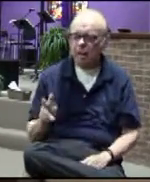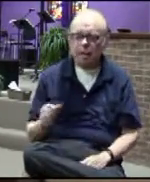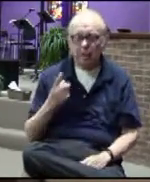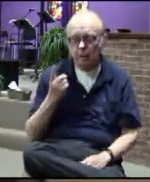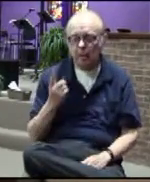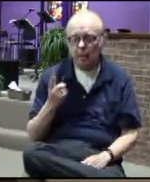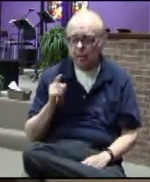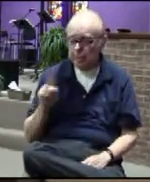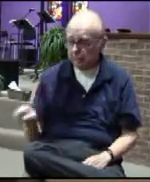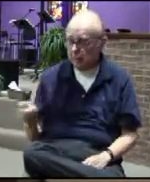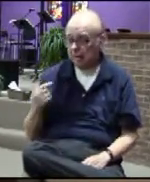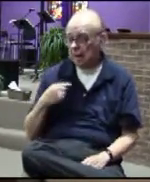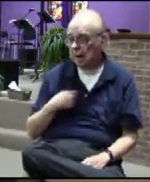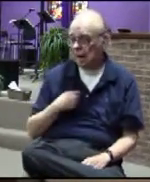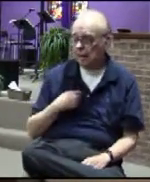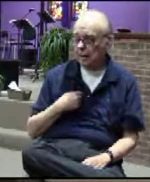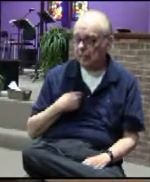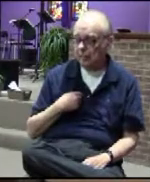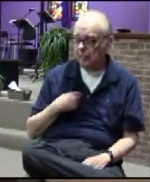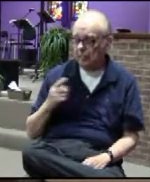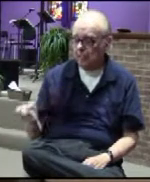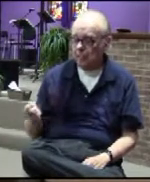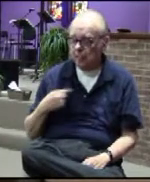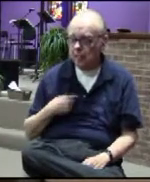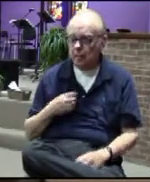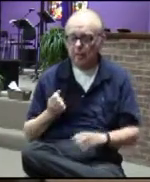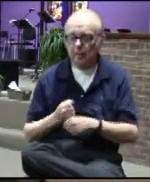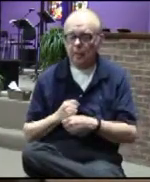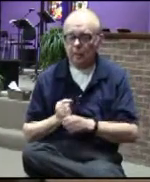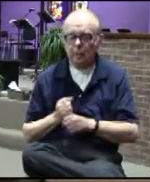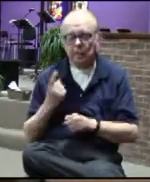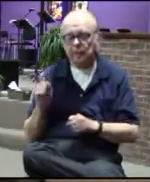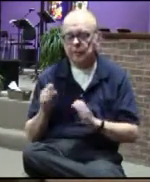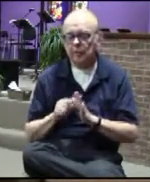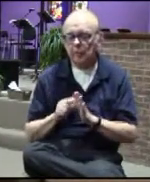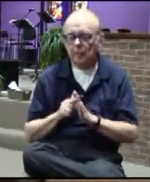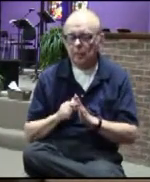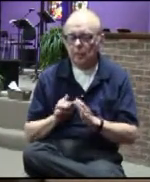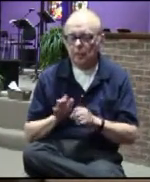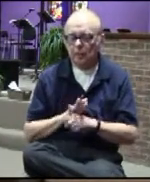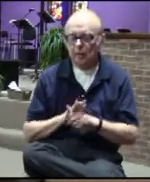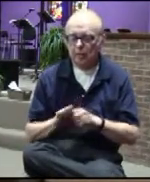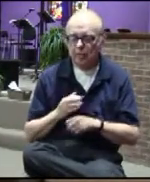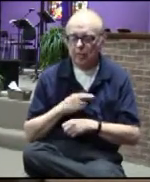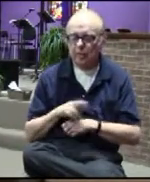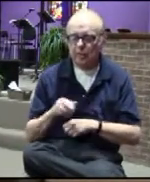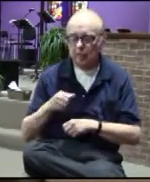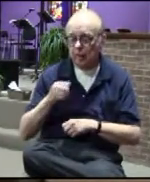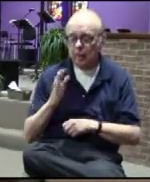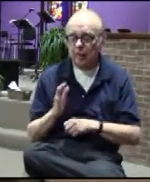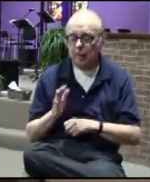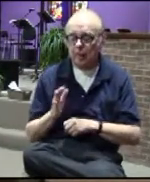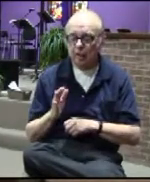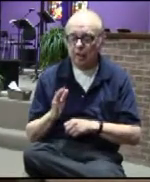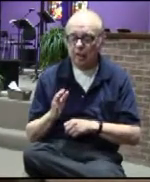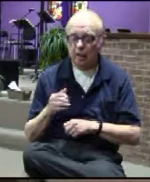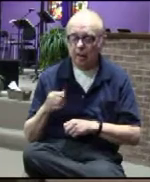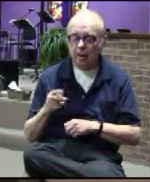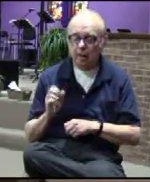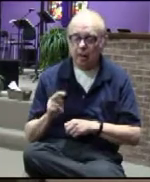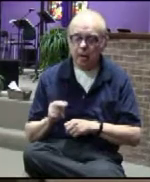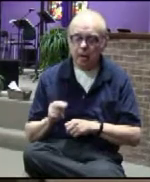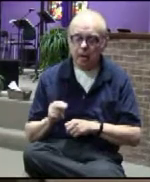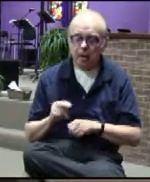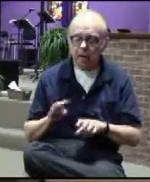understand you and I you and I were made for this moment to fulfill the righteousness of God John John